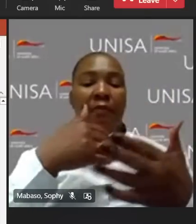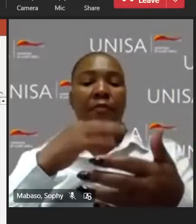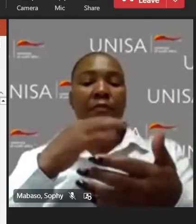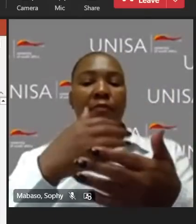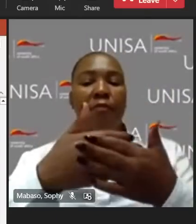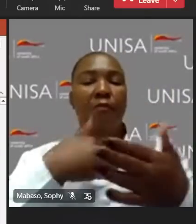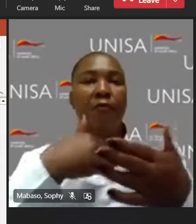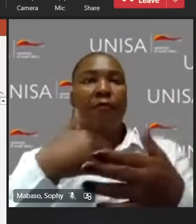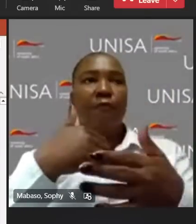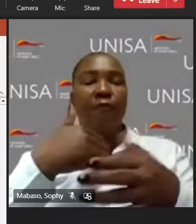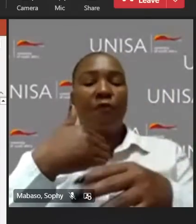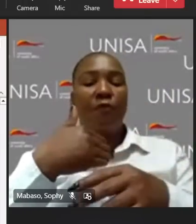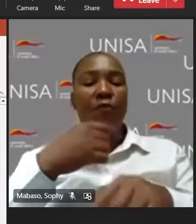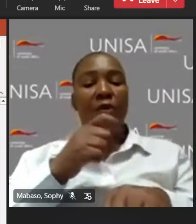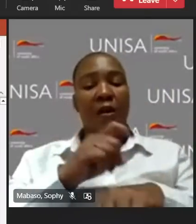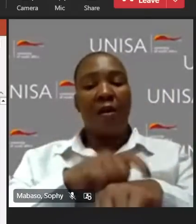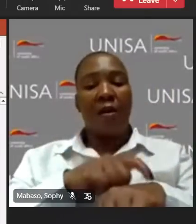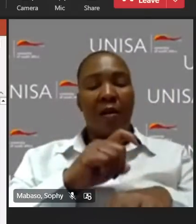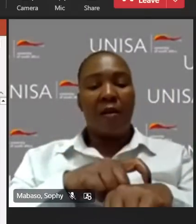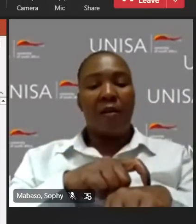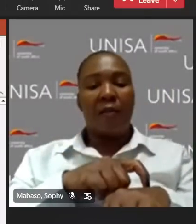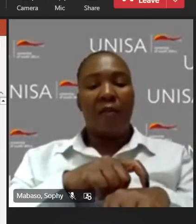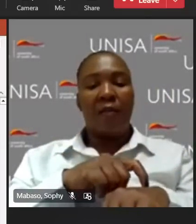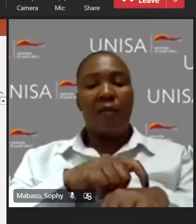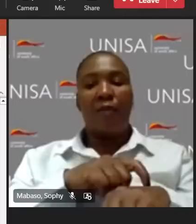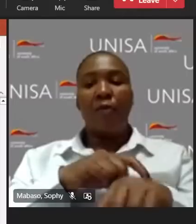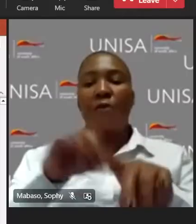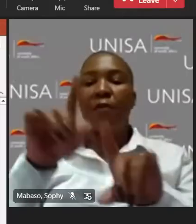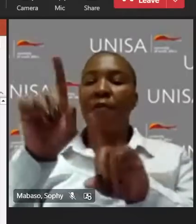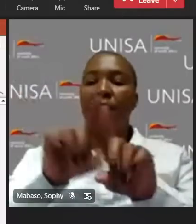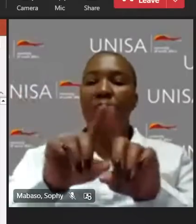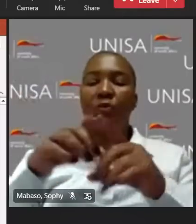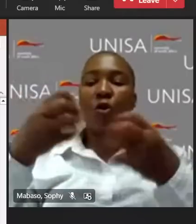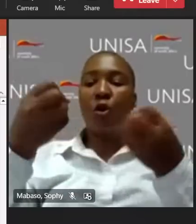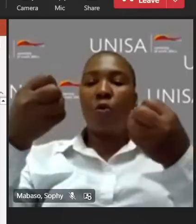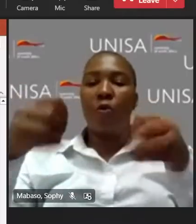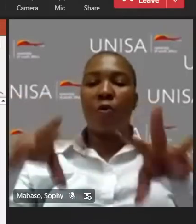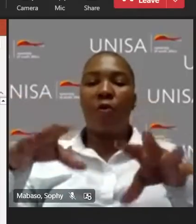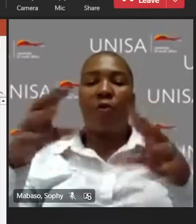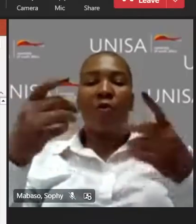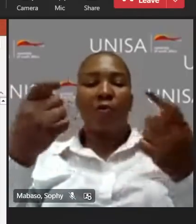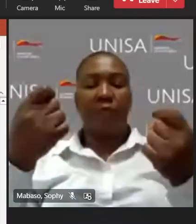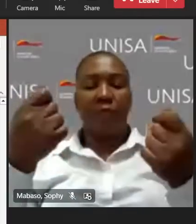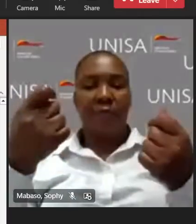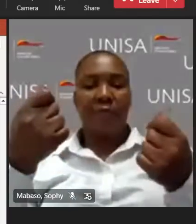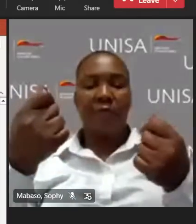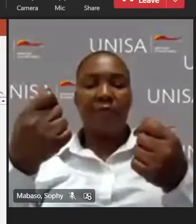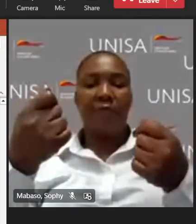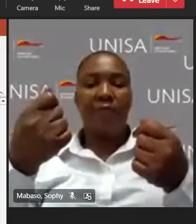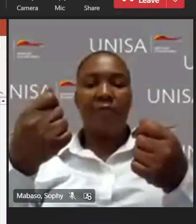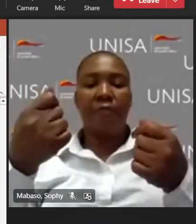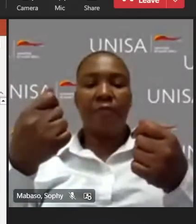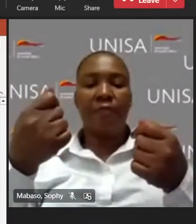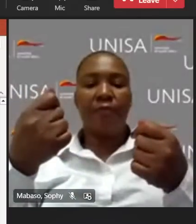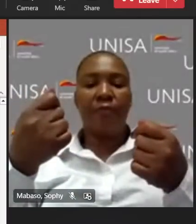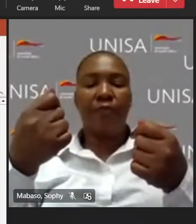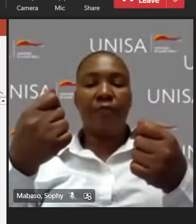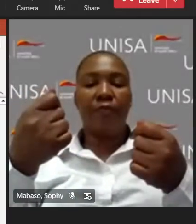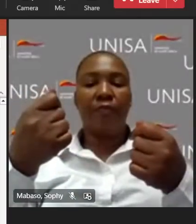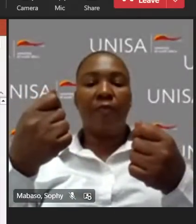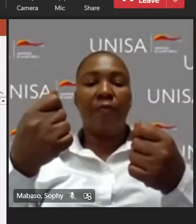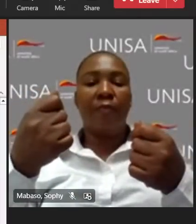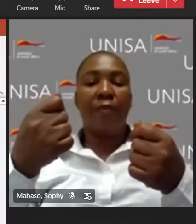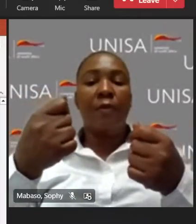period, you will not forfeit your minimum. You will get your money back.